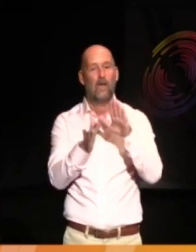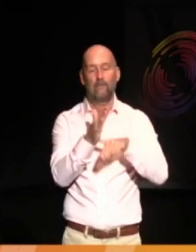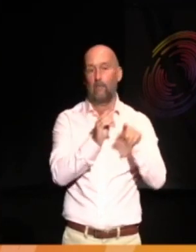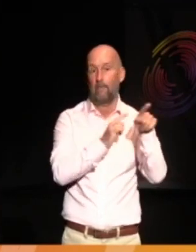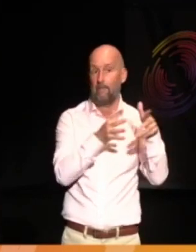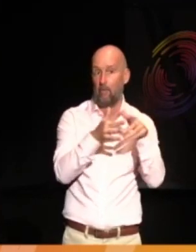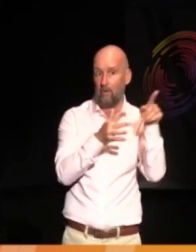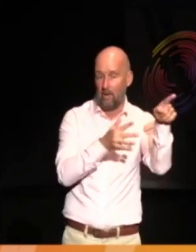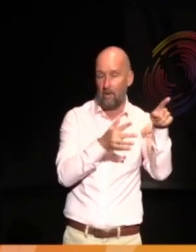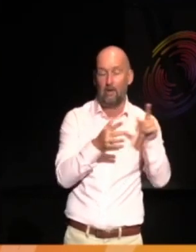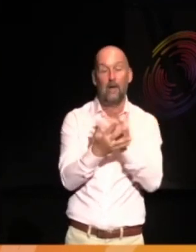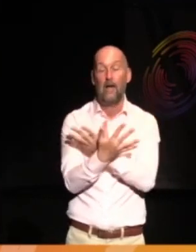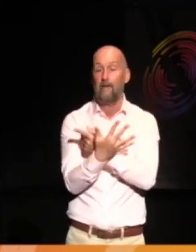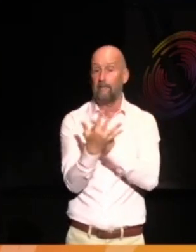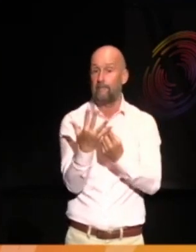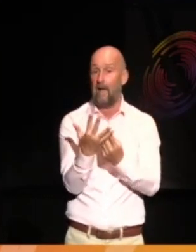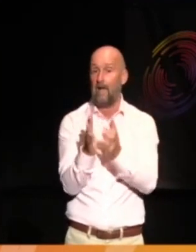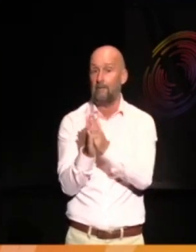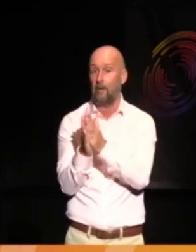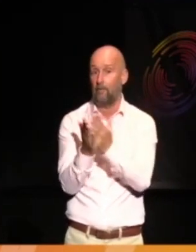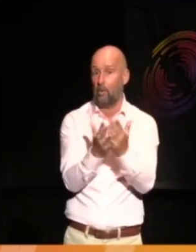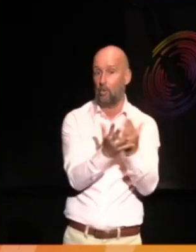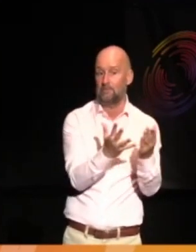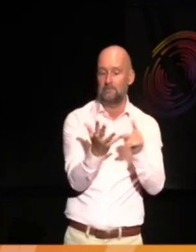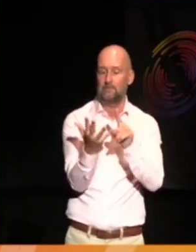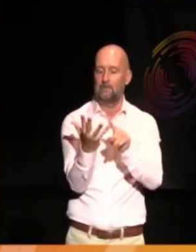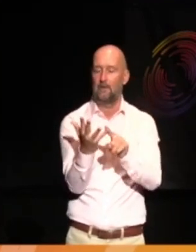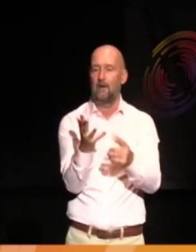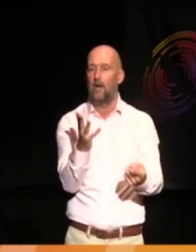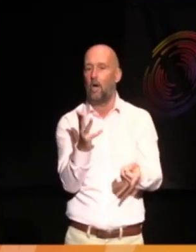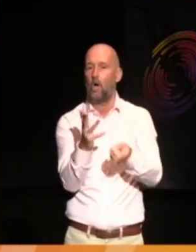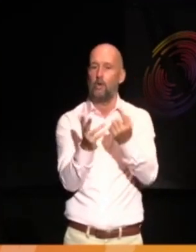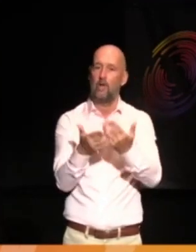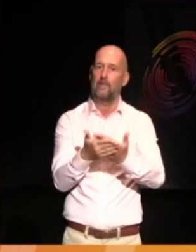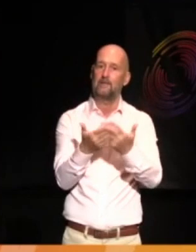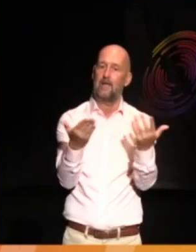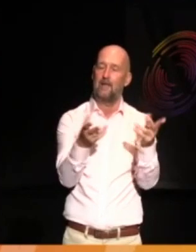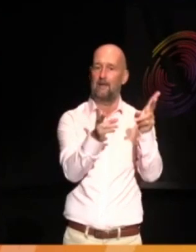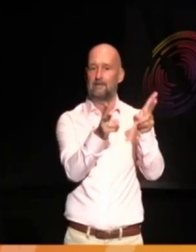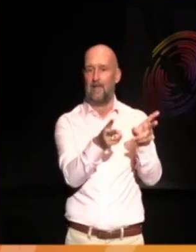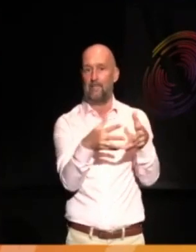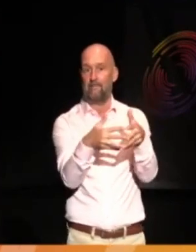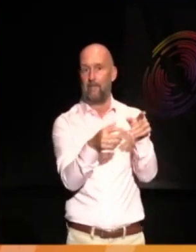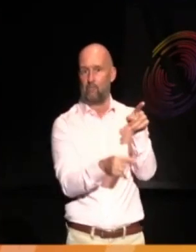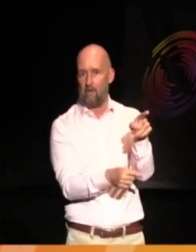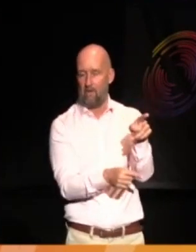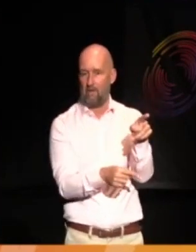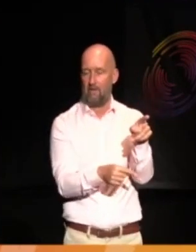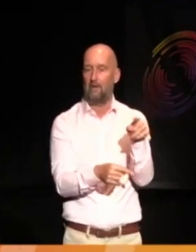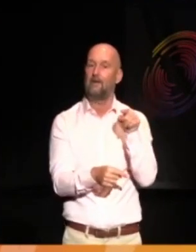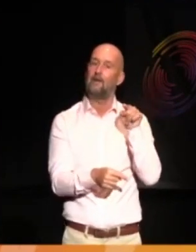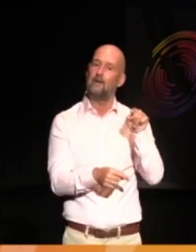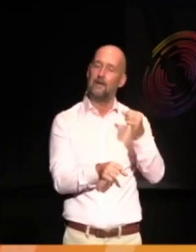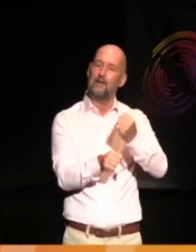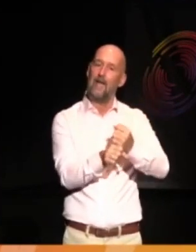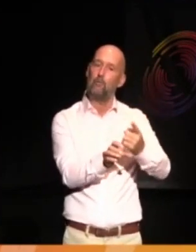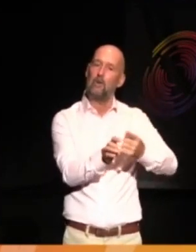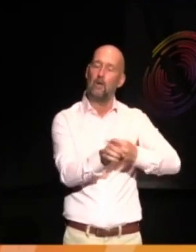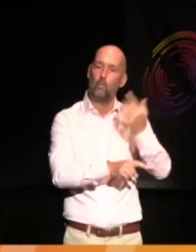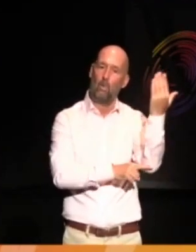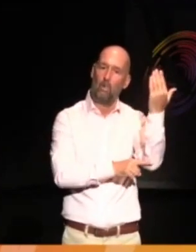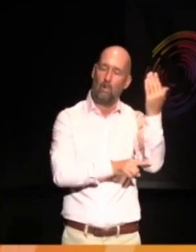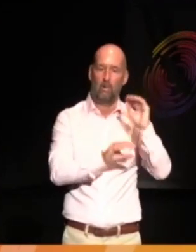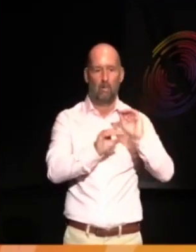He's written 5 books, including Another Day in the Death of America. He's going to give his talk,